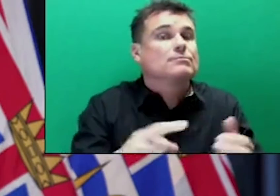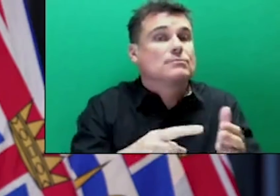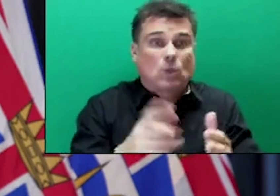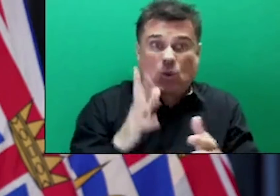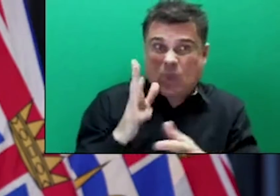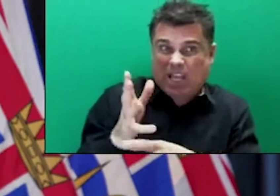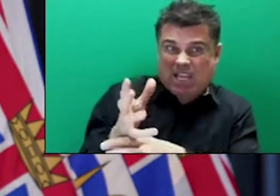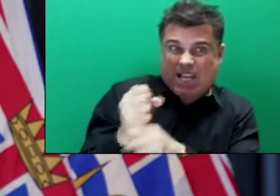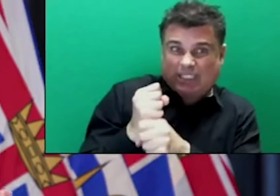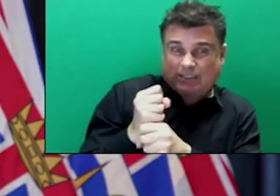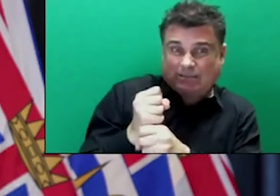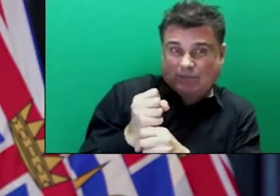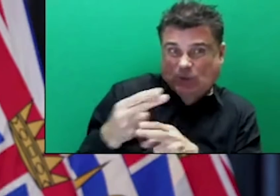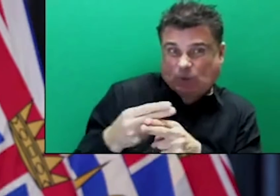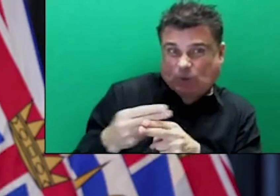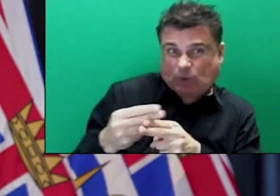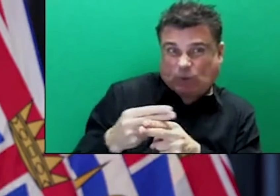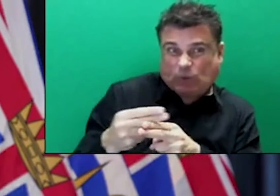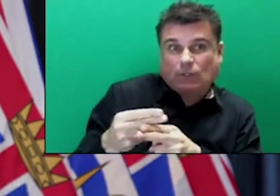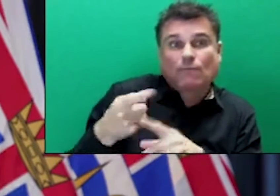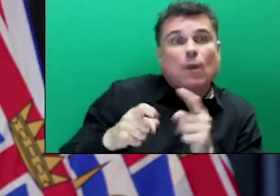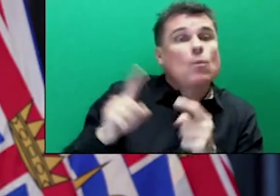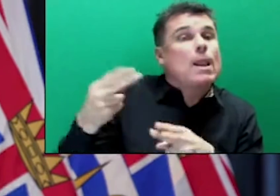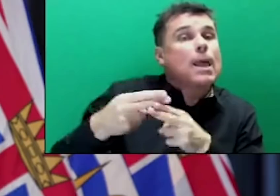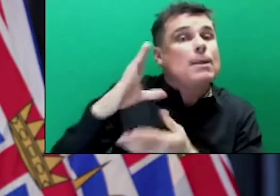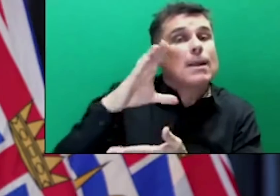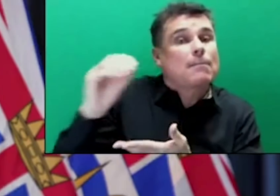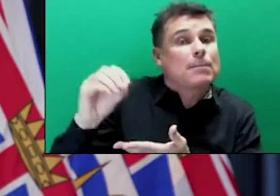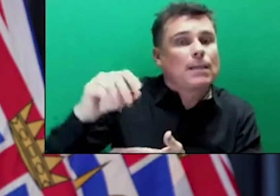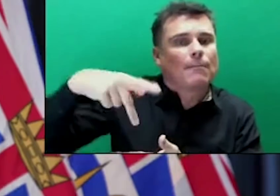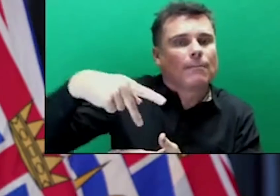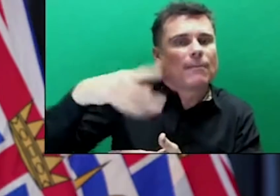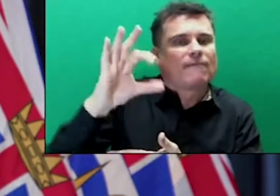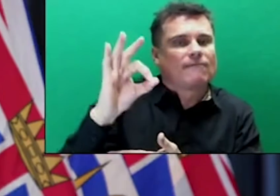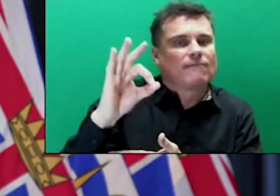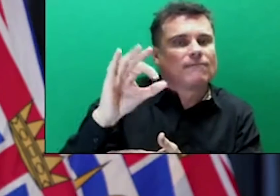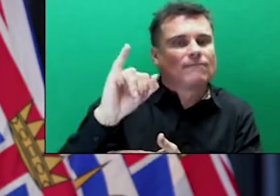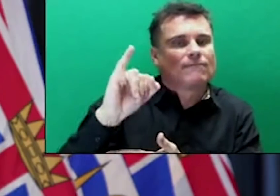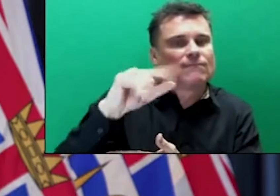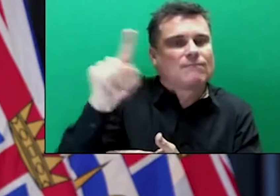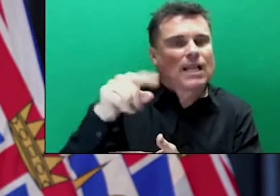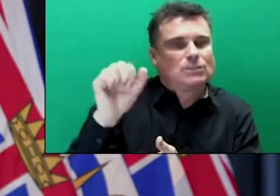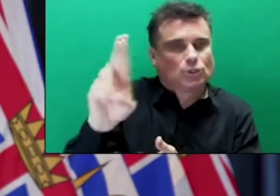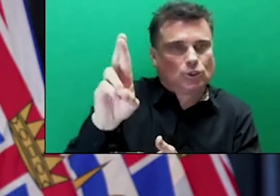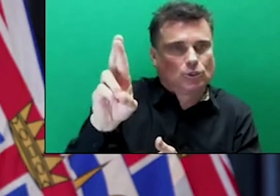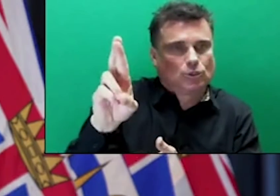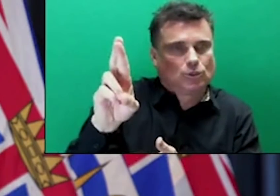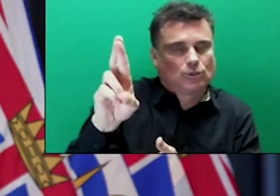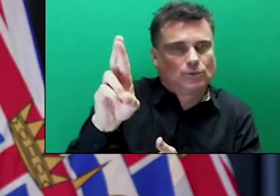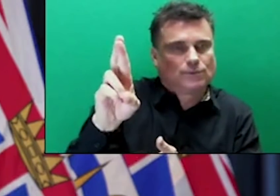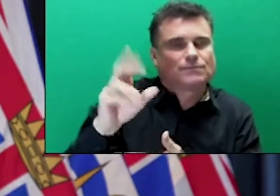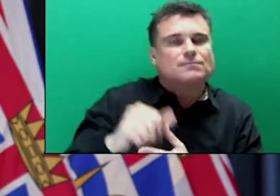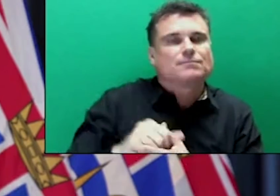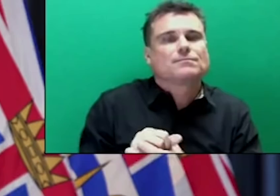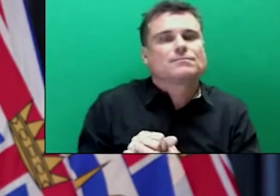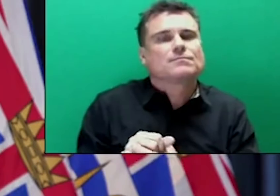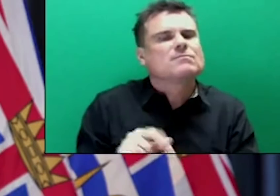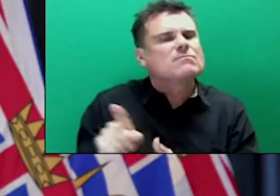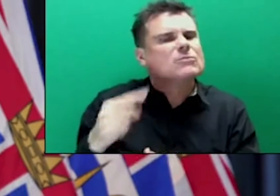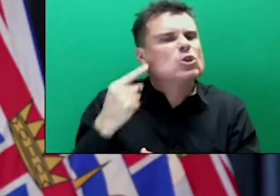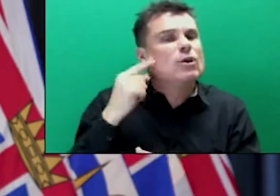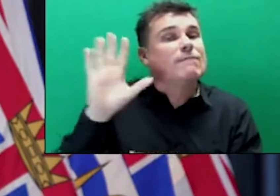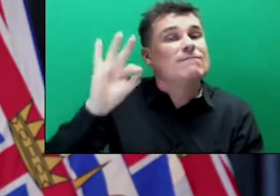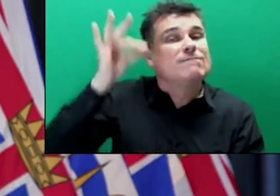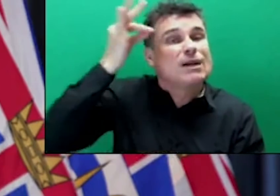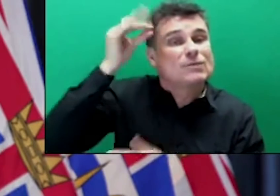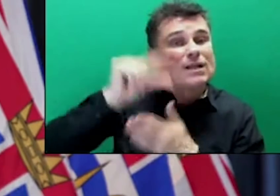the Pfizer vaccine, as you heard announced federally this morning. It will be a start of a program,